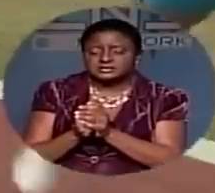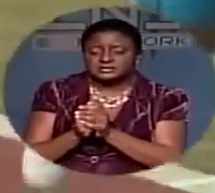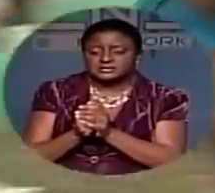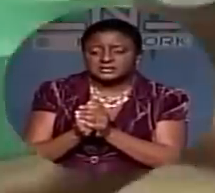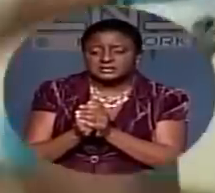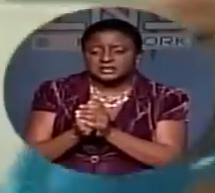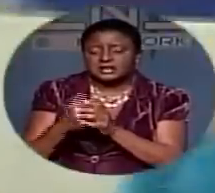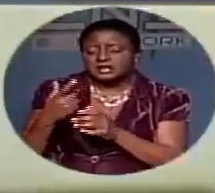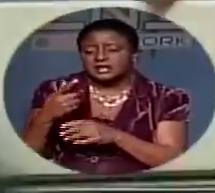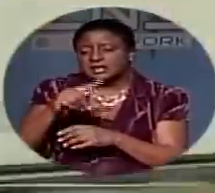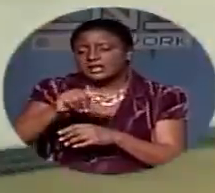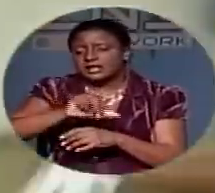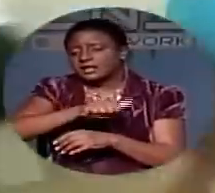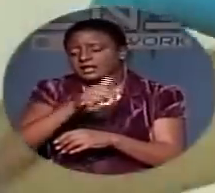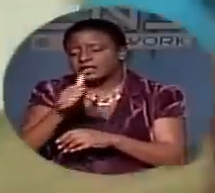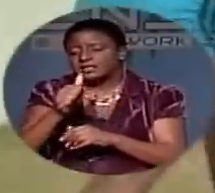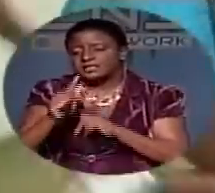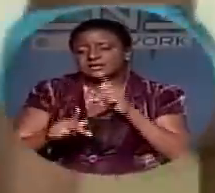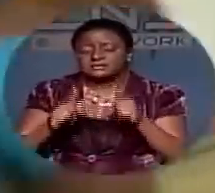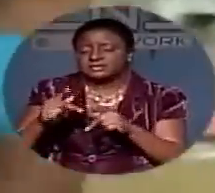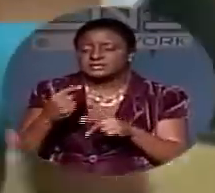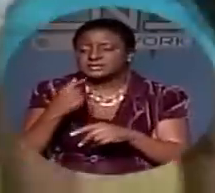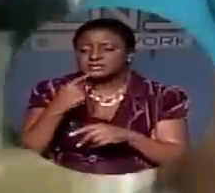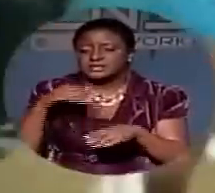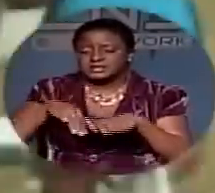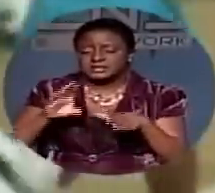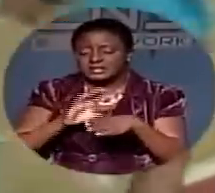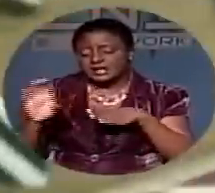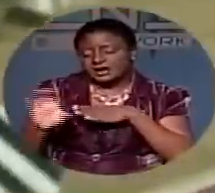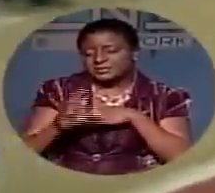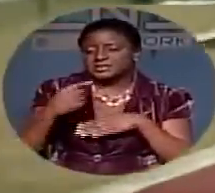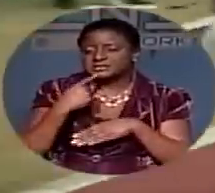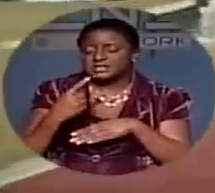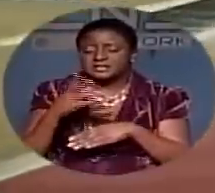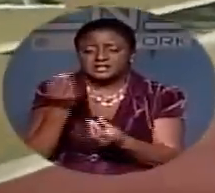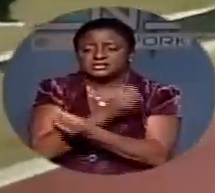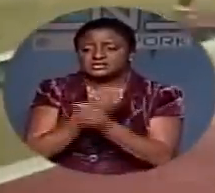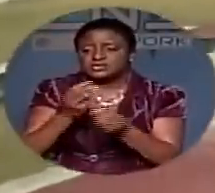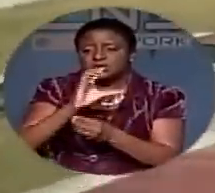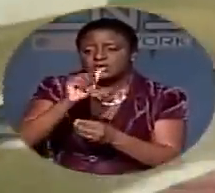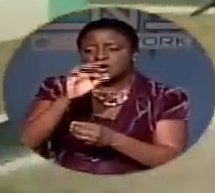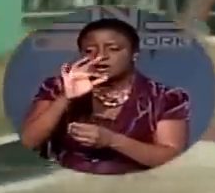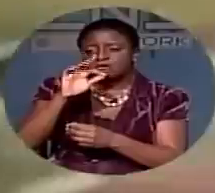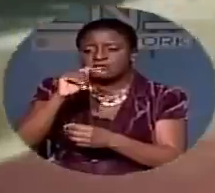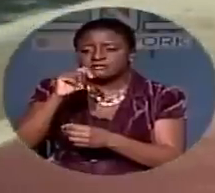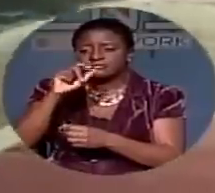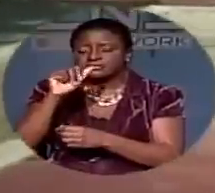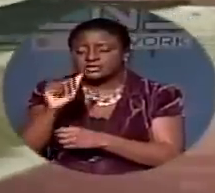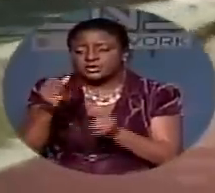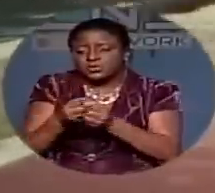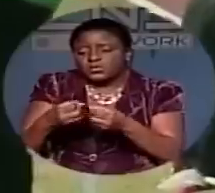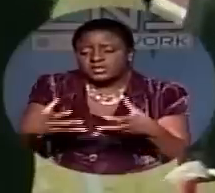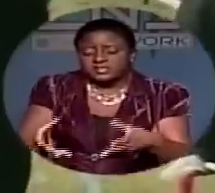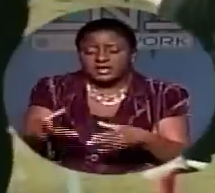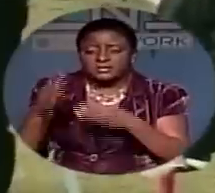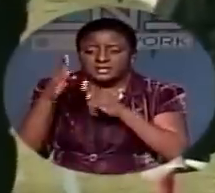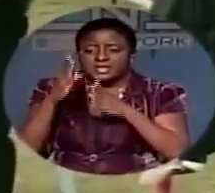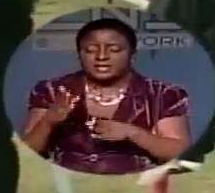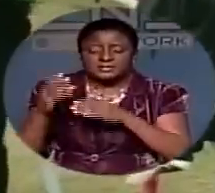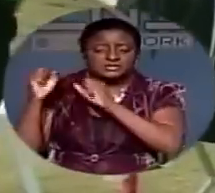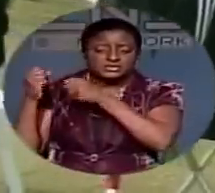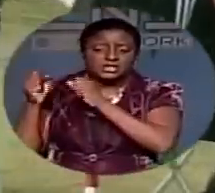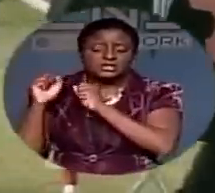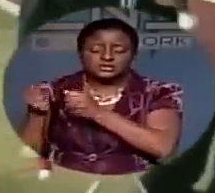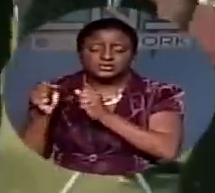no Carifta without the Bahamian contingent and Junkanoo. As fans left the stadium Saturday night, Julian got a chance to hear from the